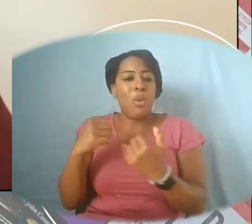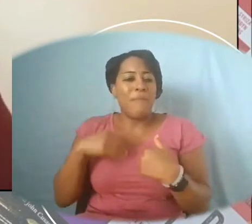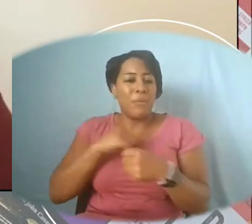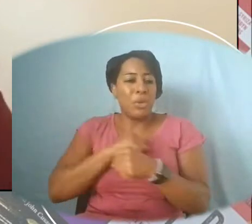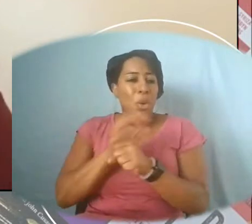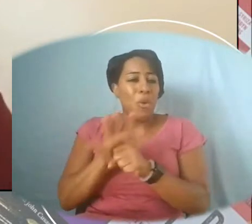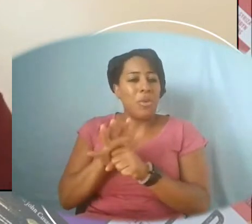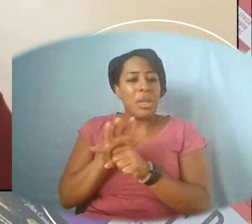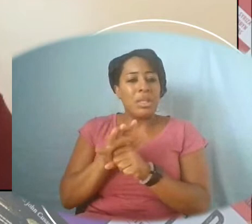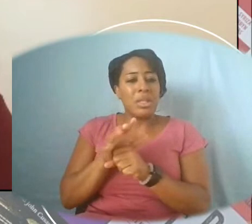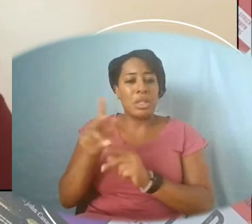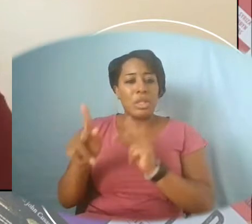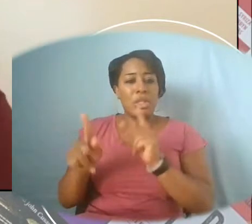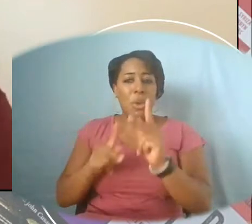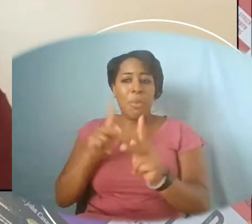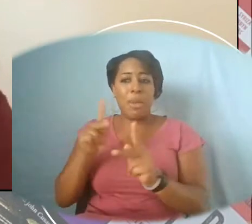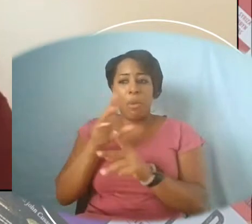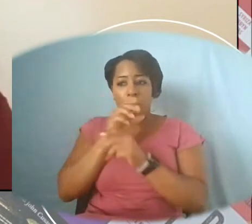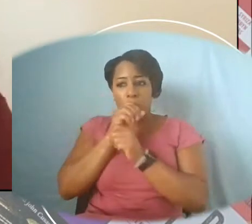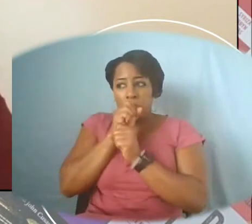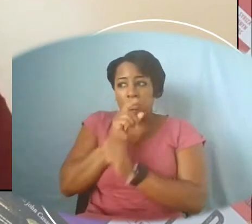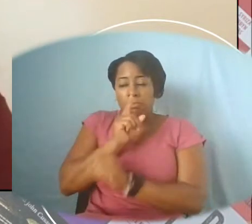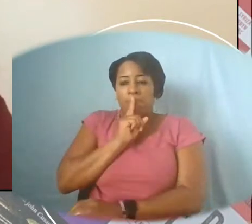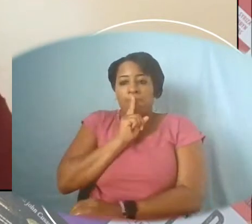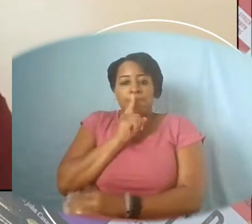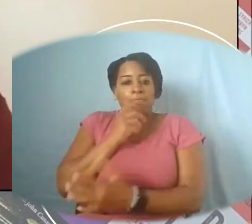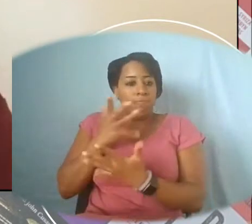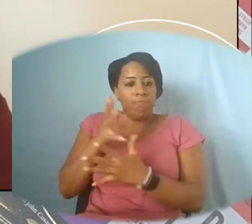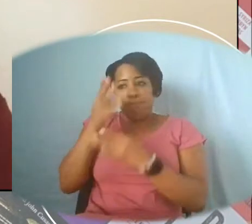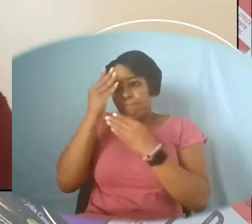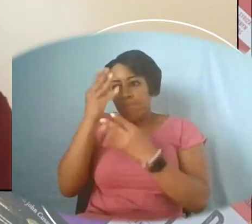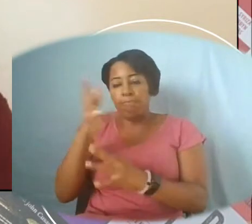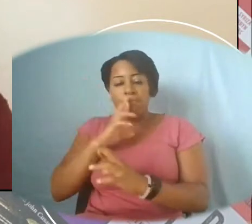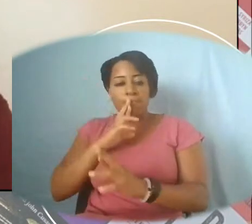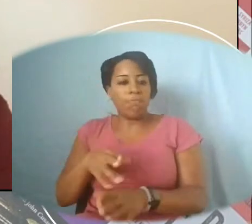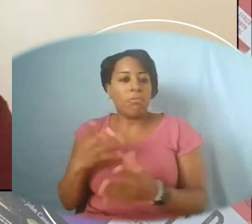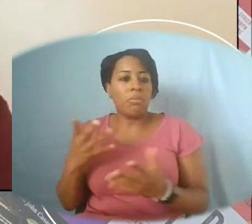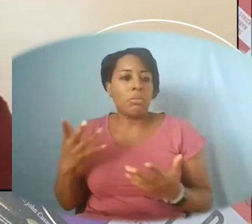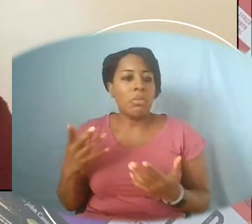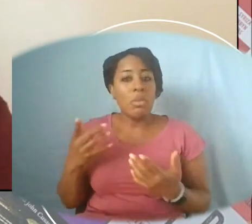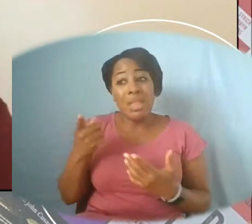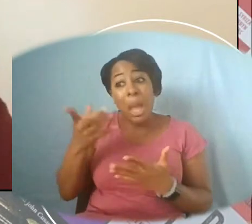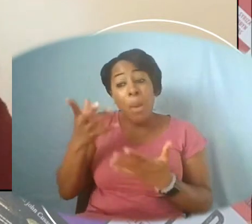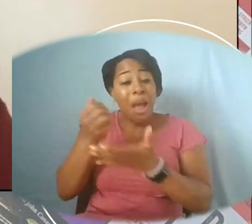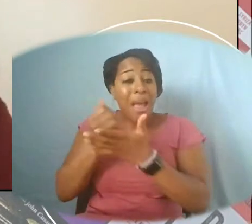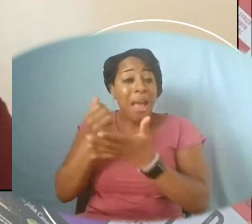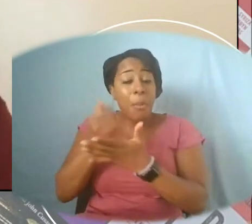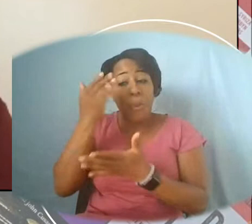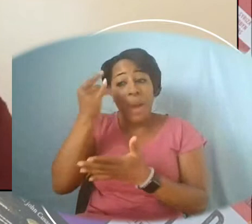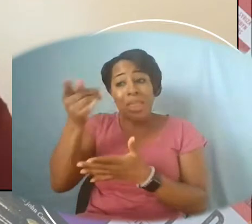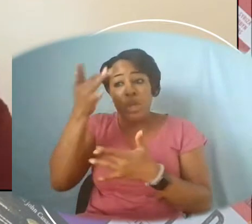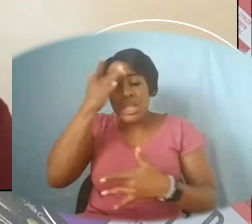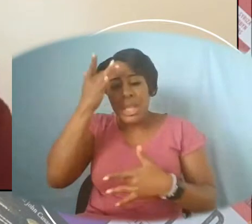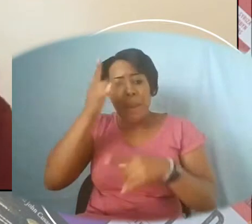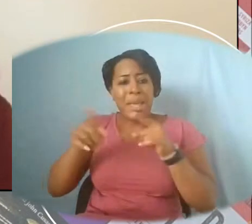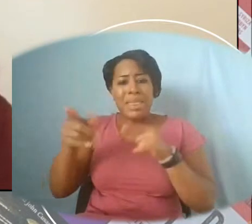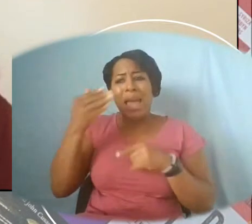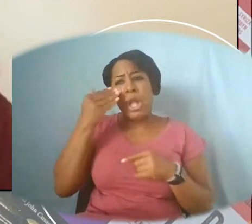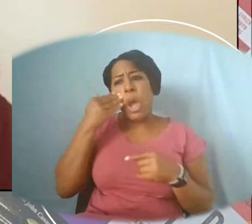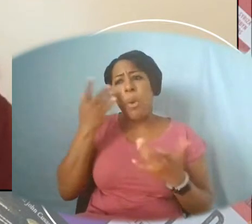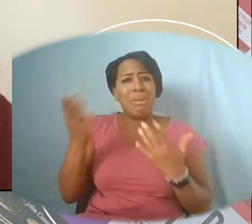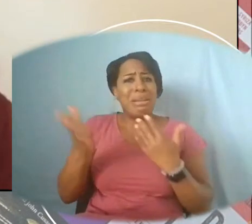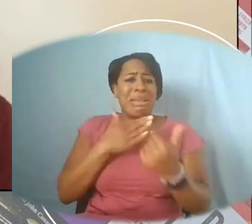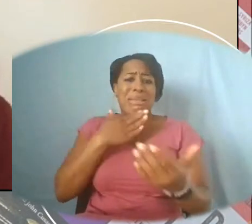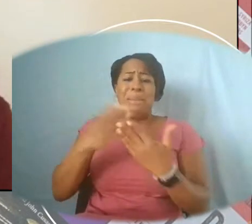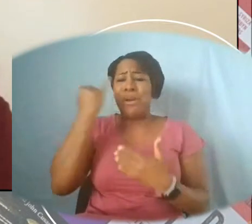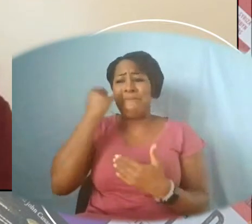to report, not because they don't want help because they're sick. The truth is they're not going to get helped even if they're sick. They're